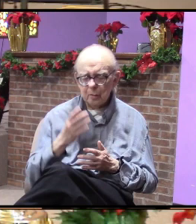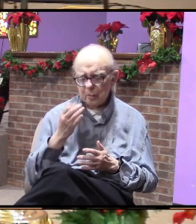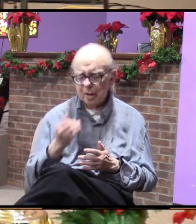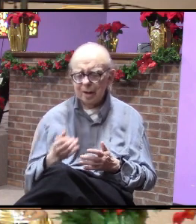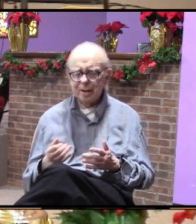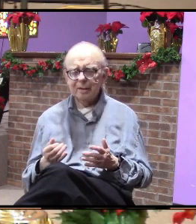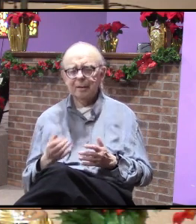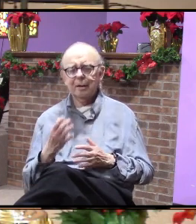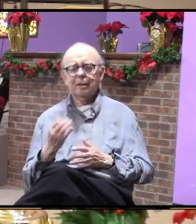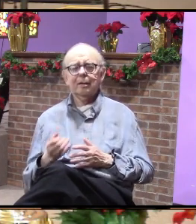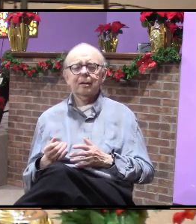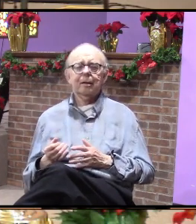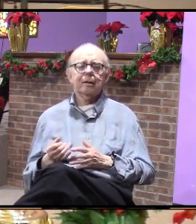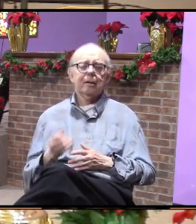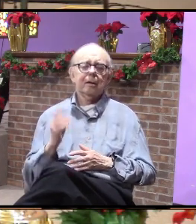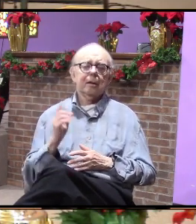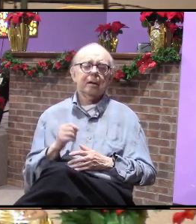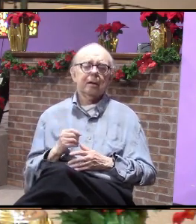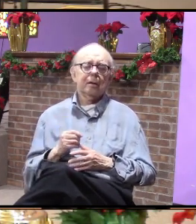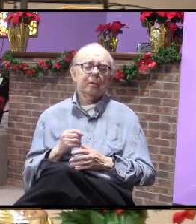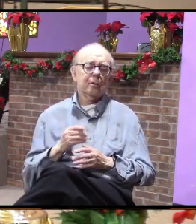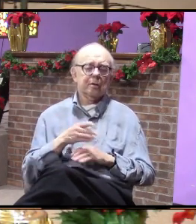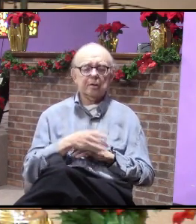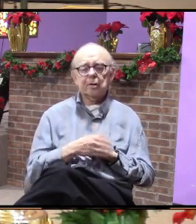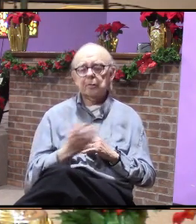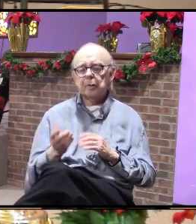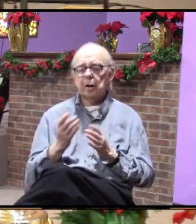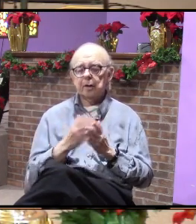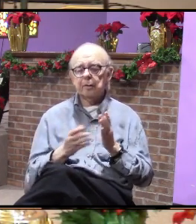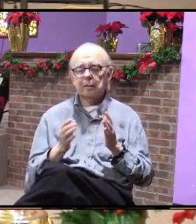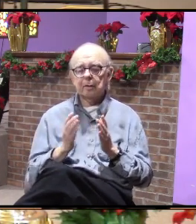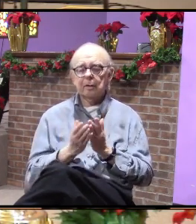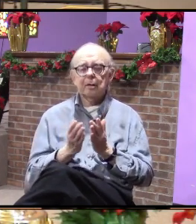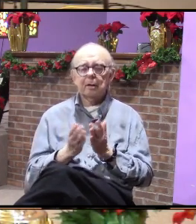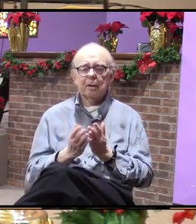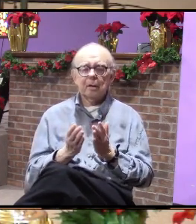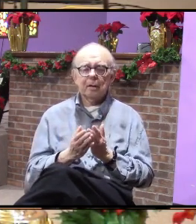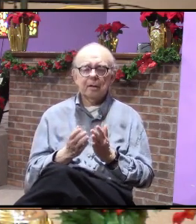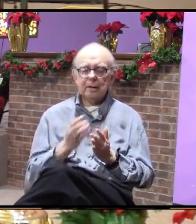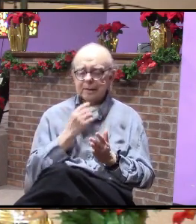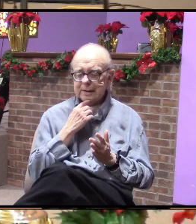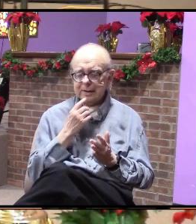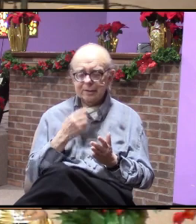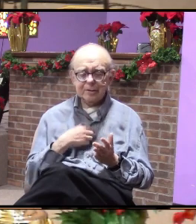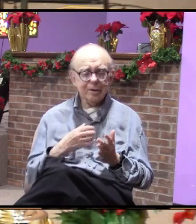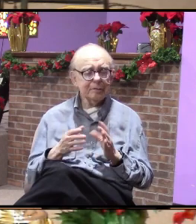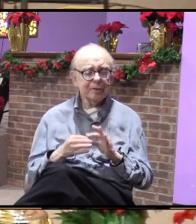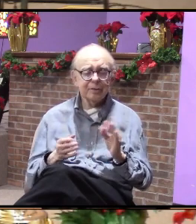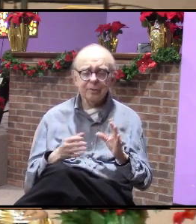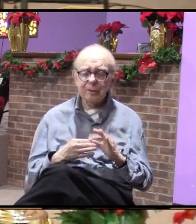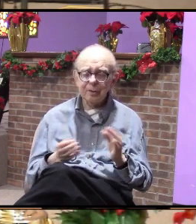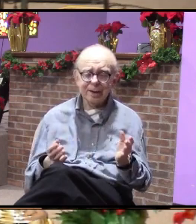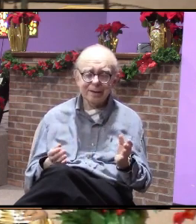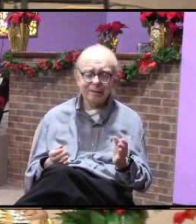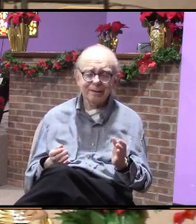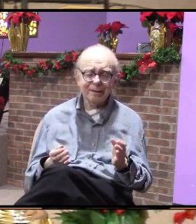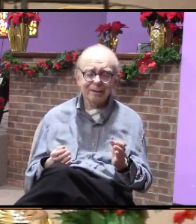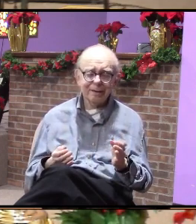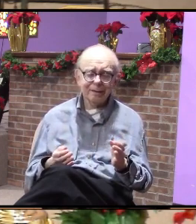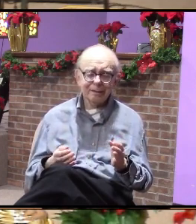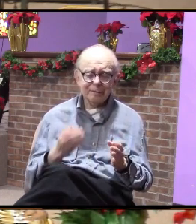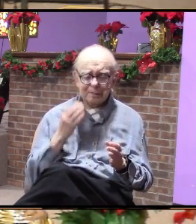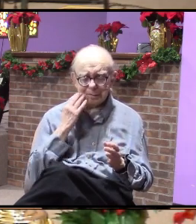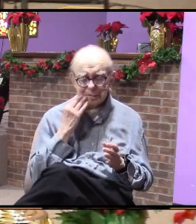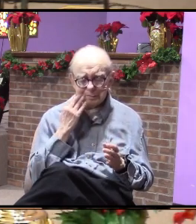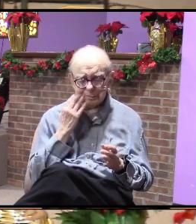Why? Because you're going to need it over here. It's like, you're telling me the story. You